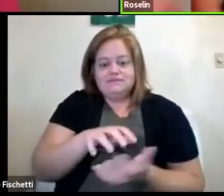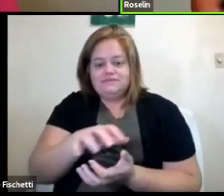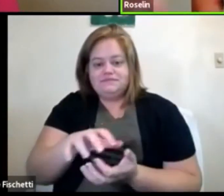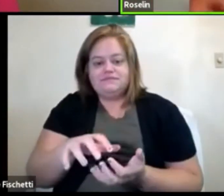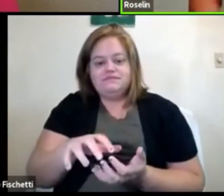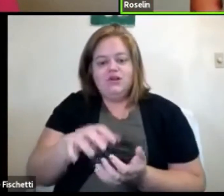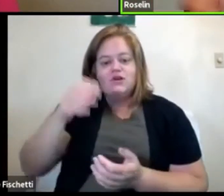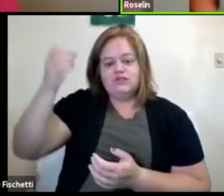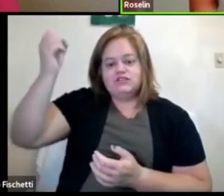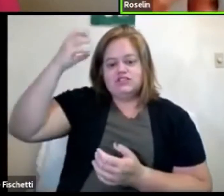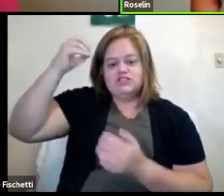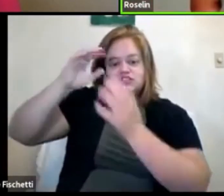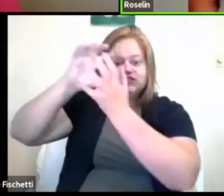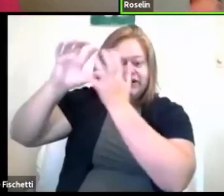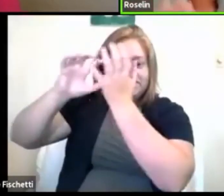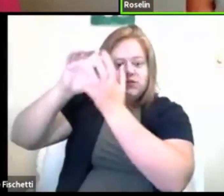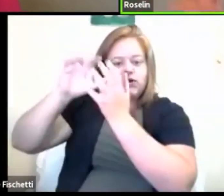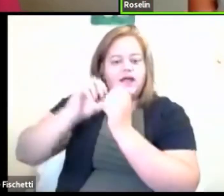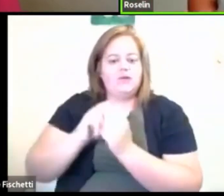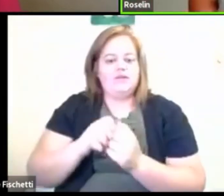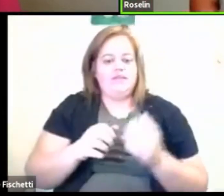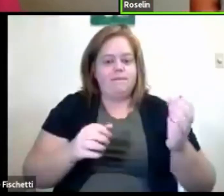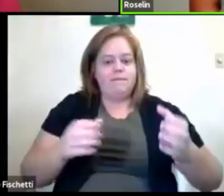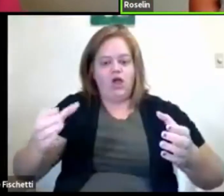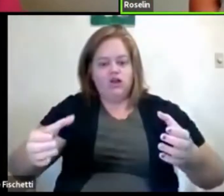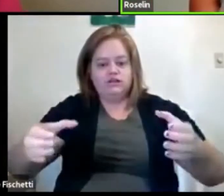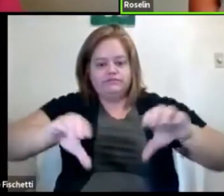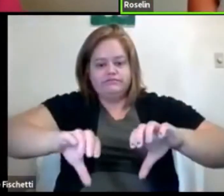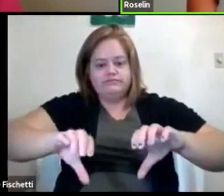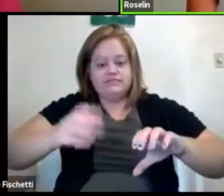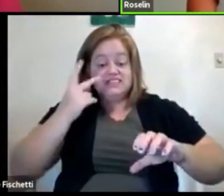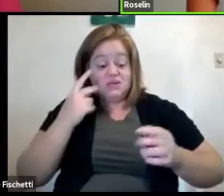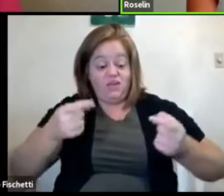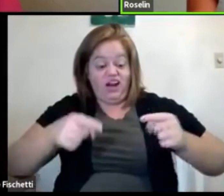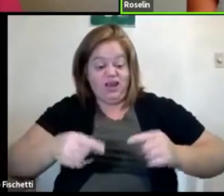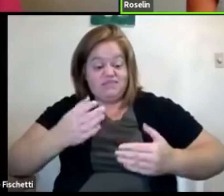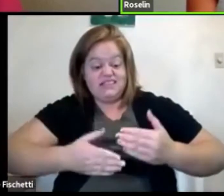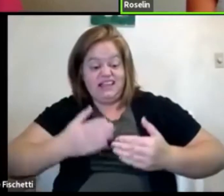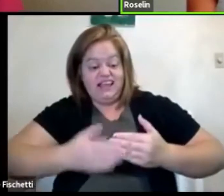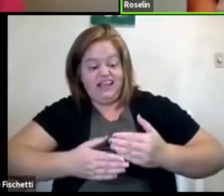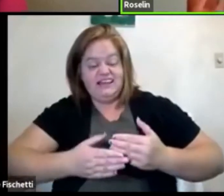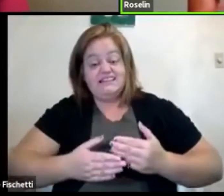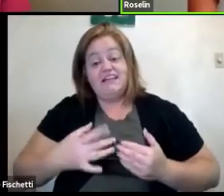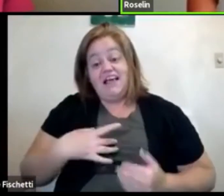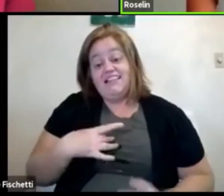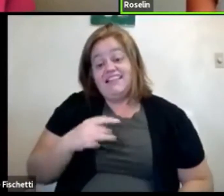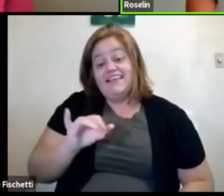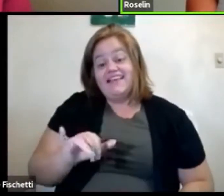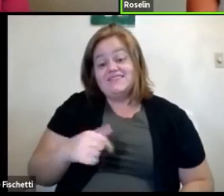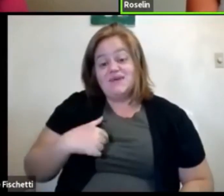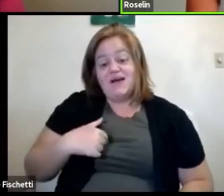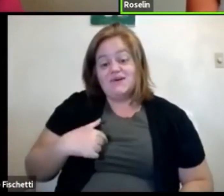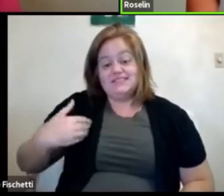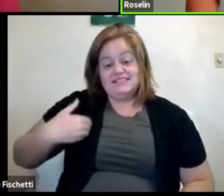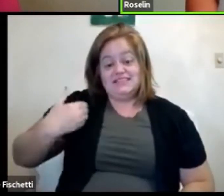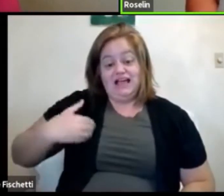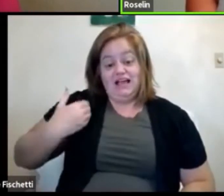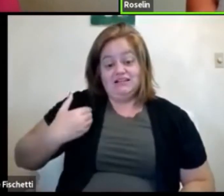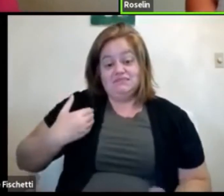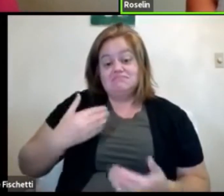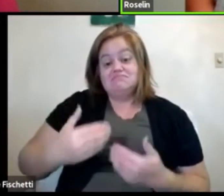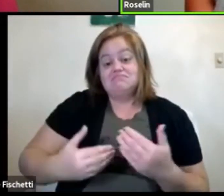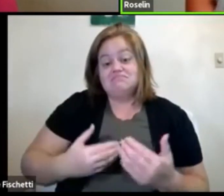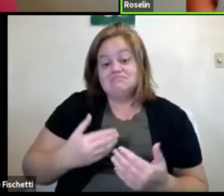all the bottles and mix them and see, what I would get at the end. So just start getting like